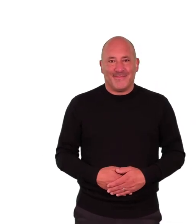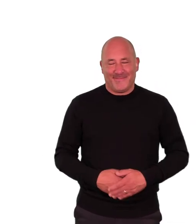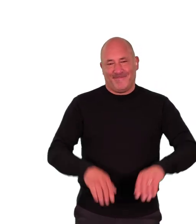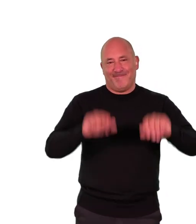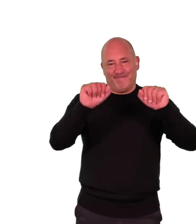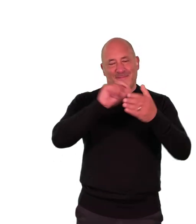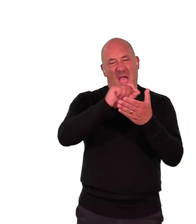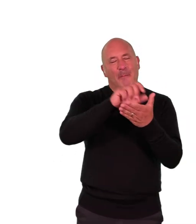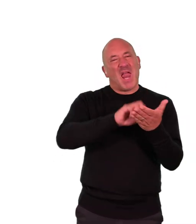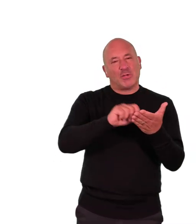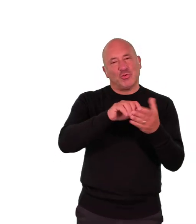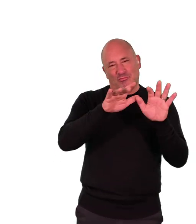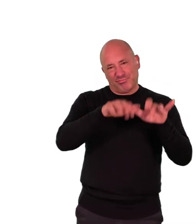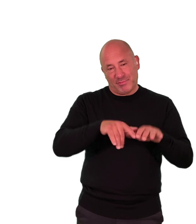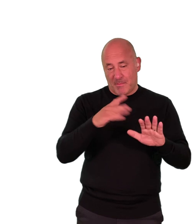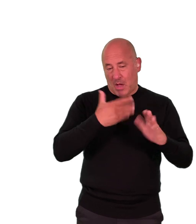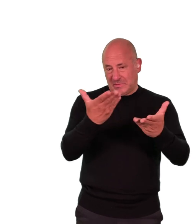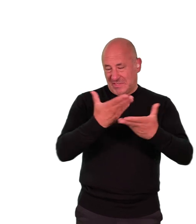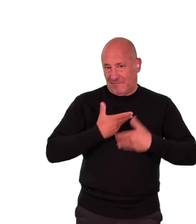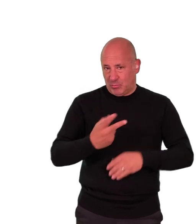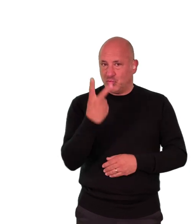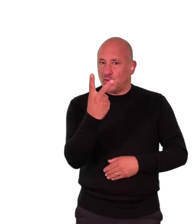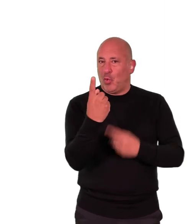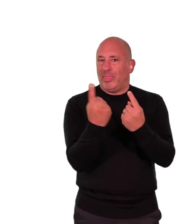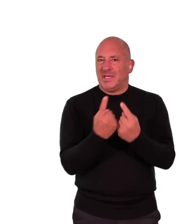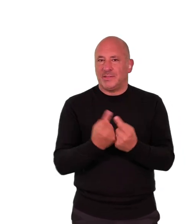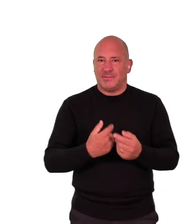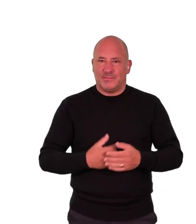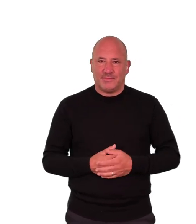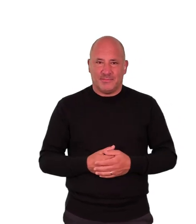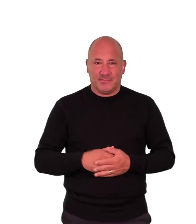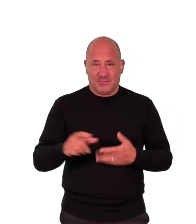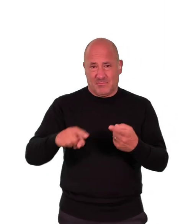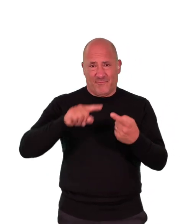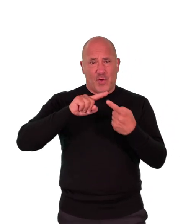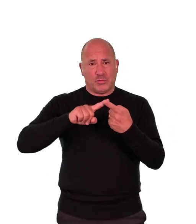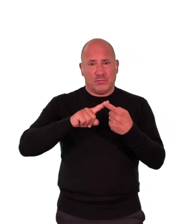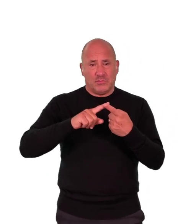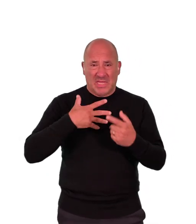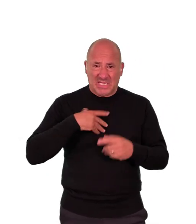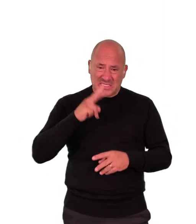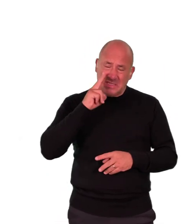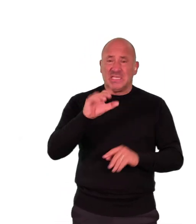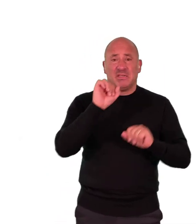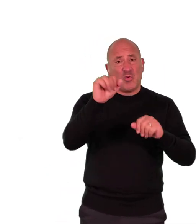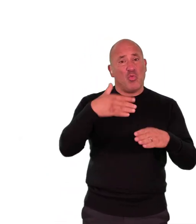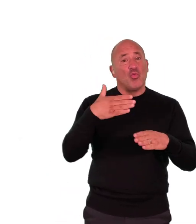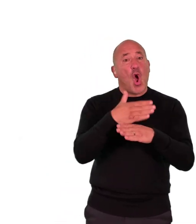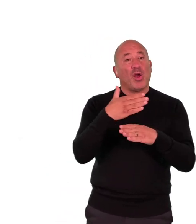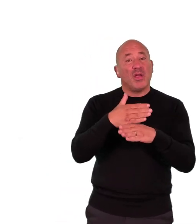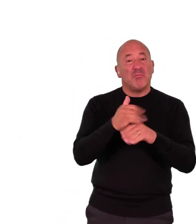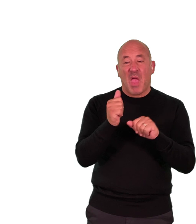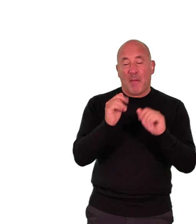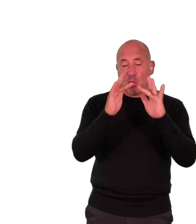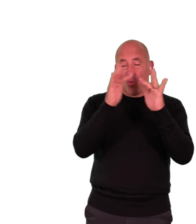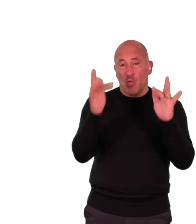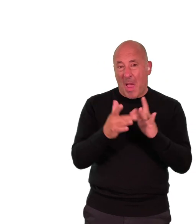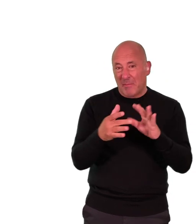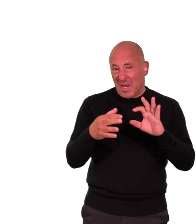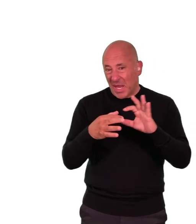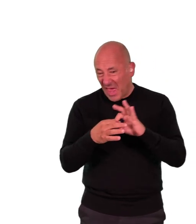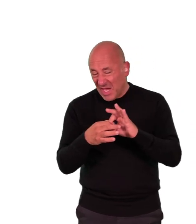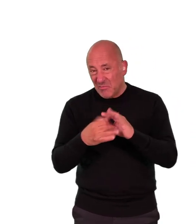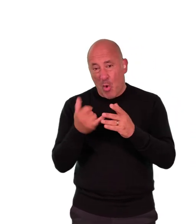You must provide 2 things with your application. The first is an example of your work. This could be a web link or an attached document. This